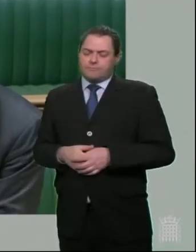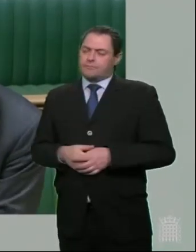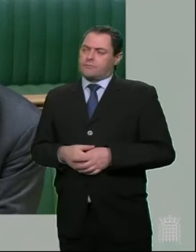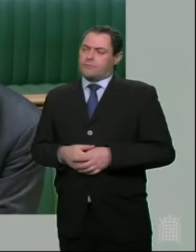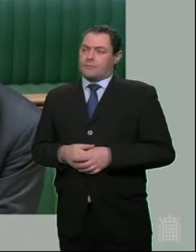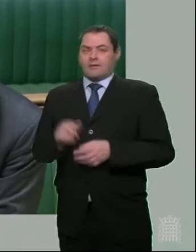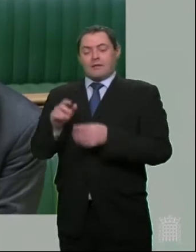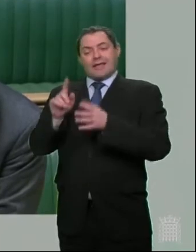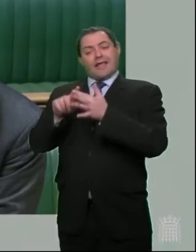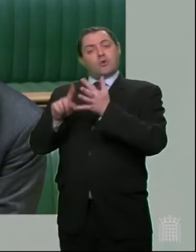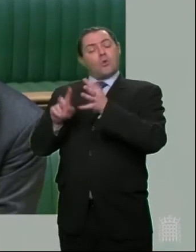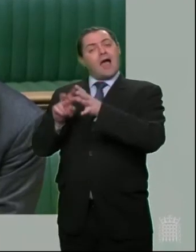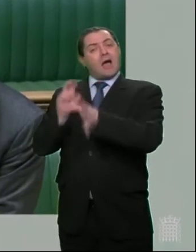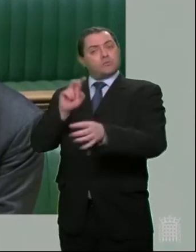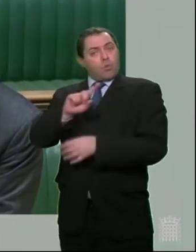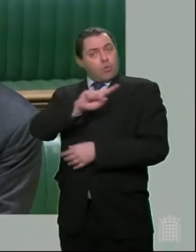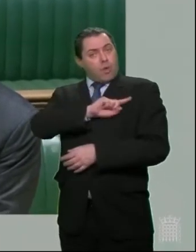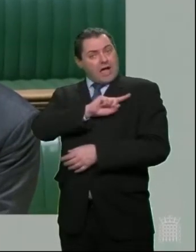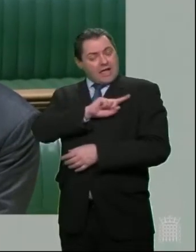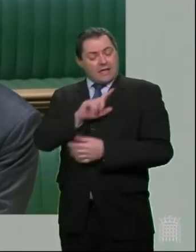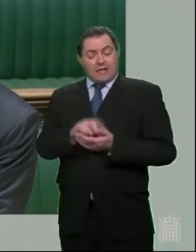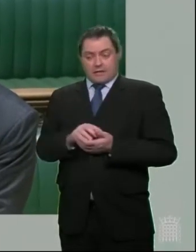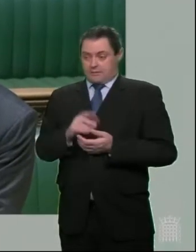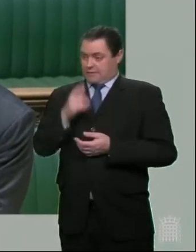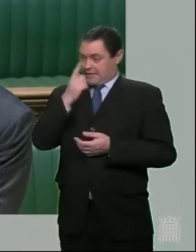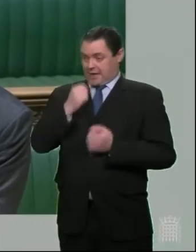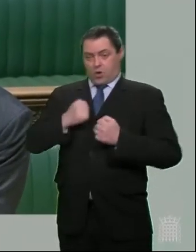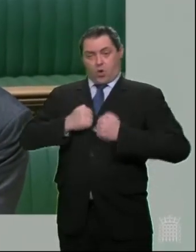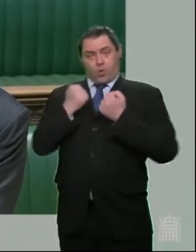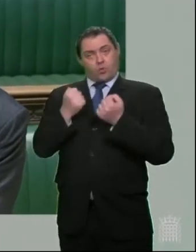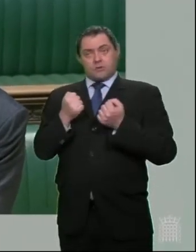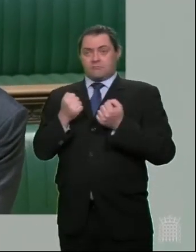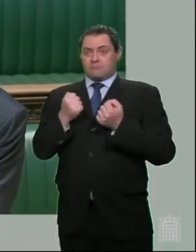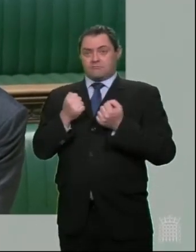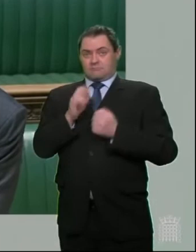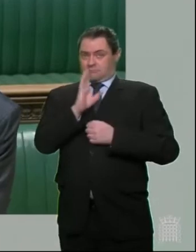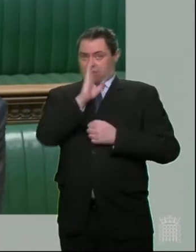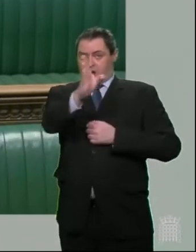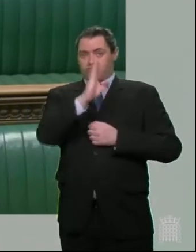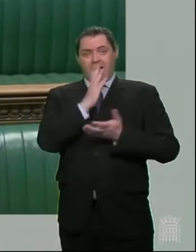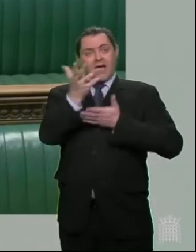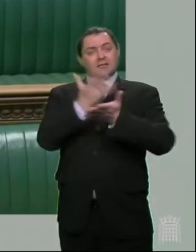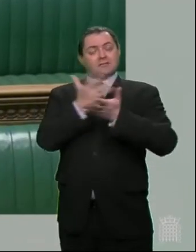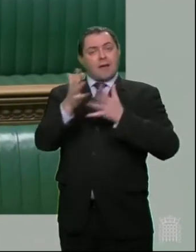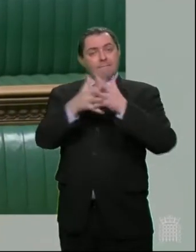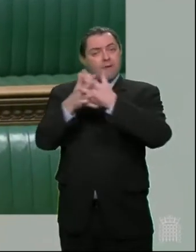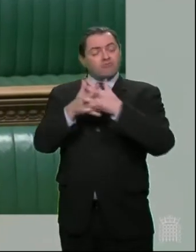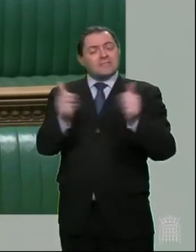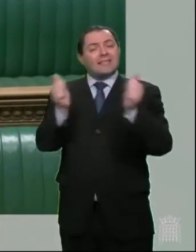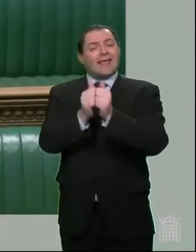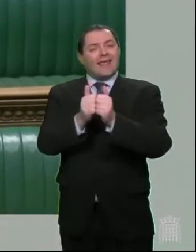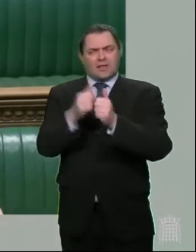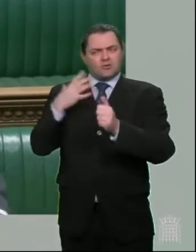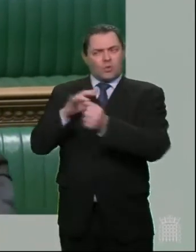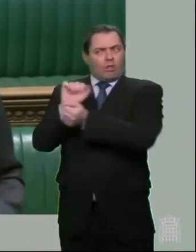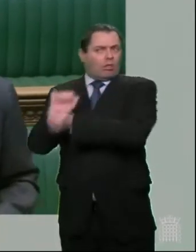the EU, Mr. Speaker, is that we will be able to do a free trade deal with the US and to obviate